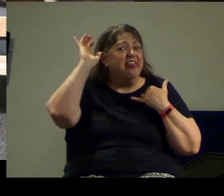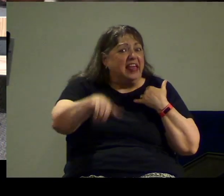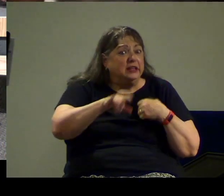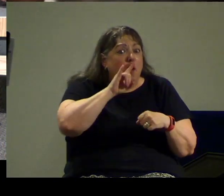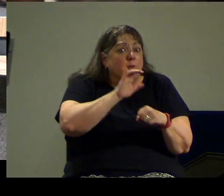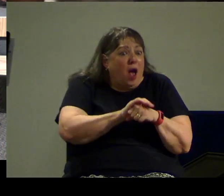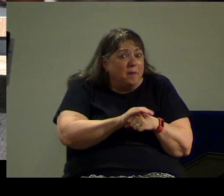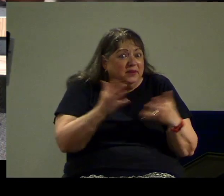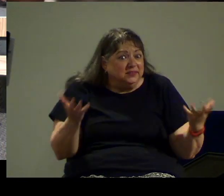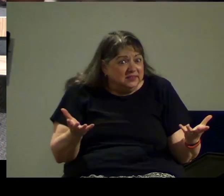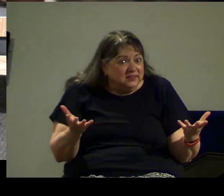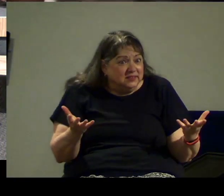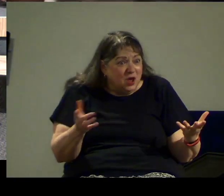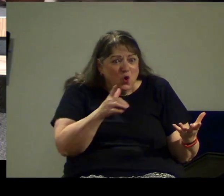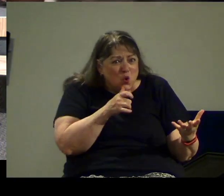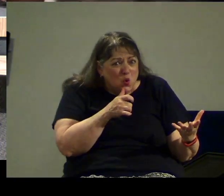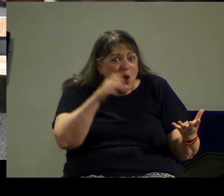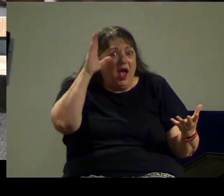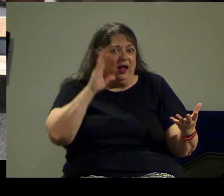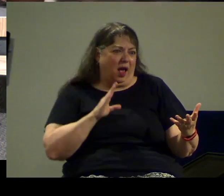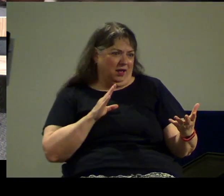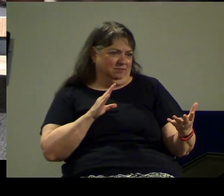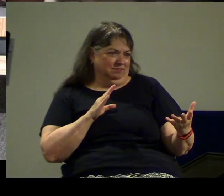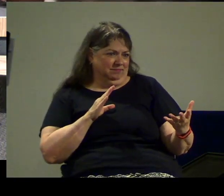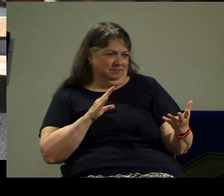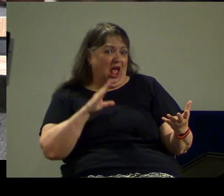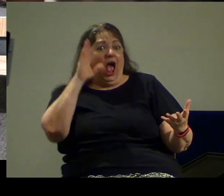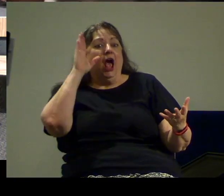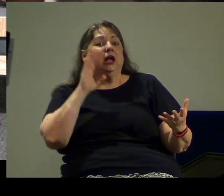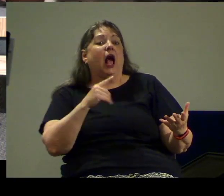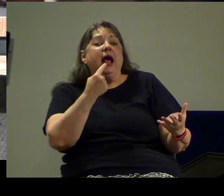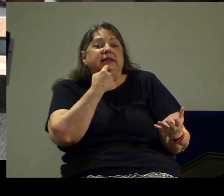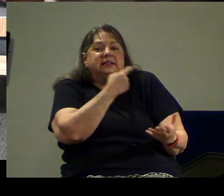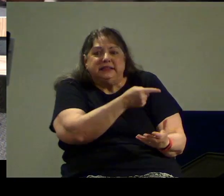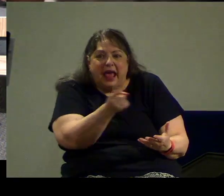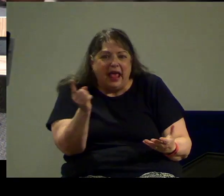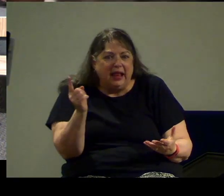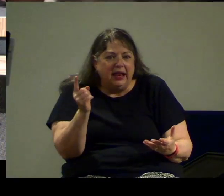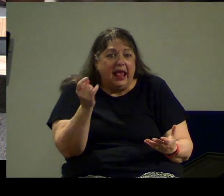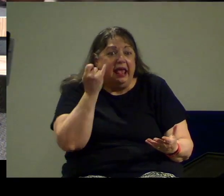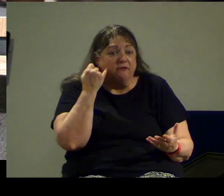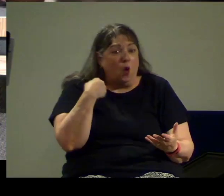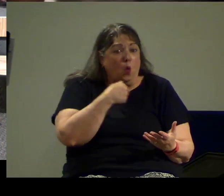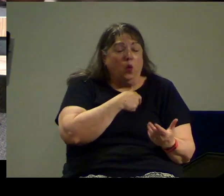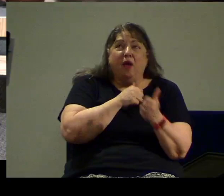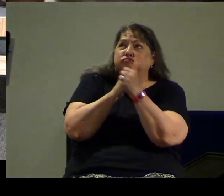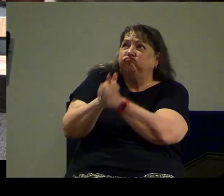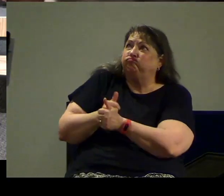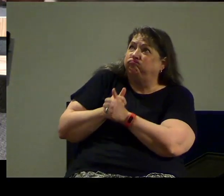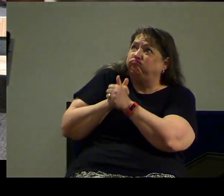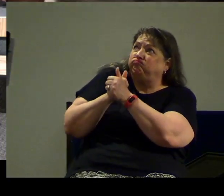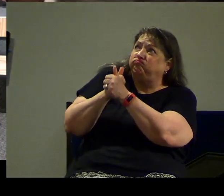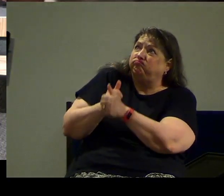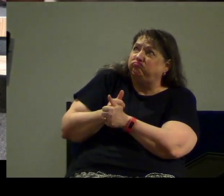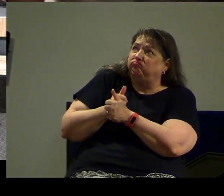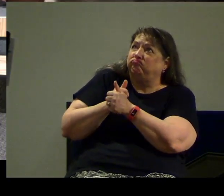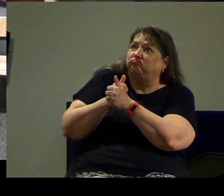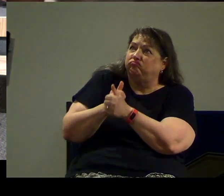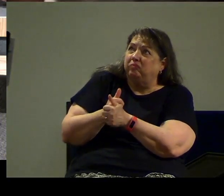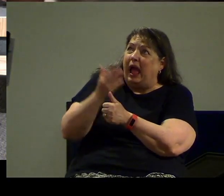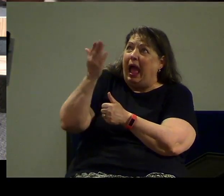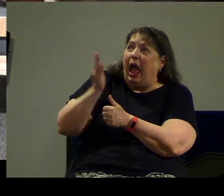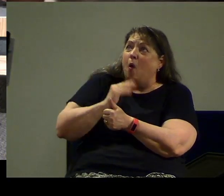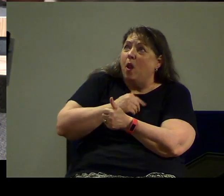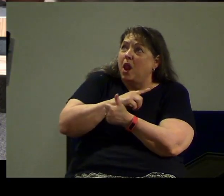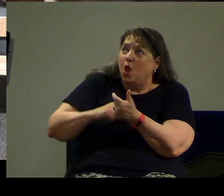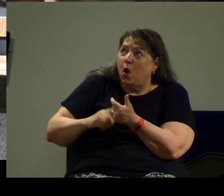of God. And God says that as you live for me and allow me to be your Lord and Savior and walk with